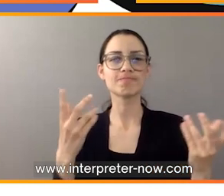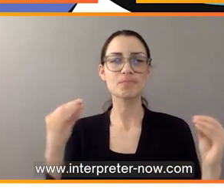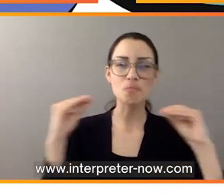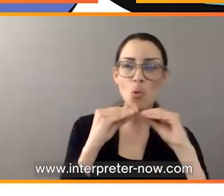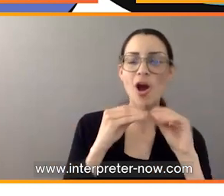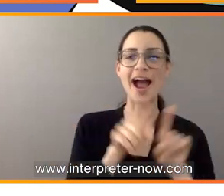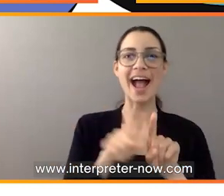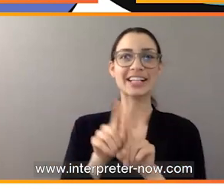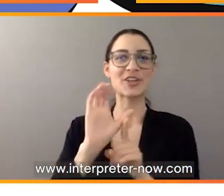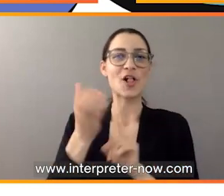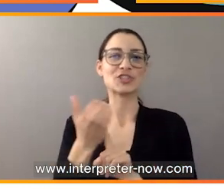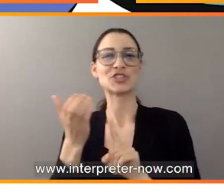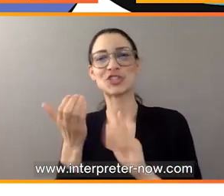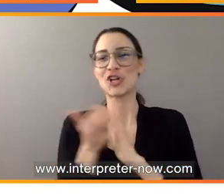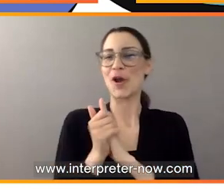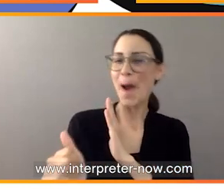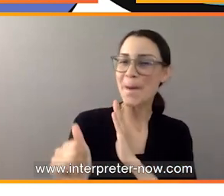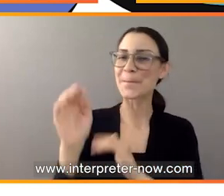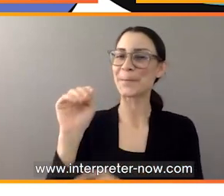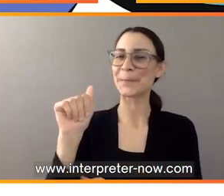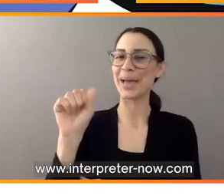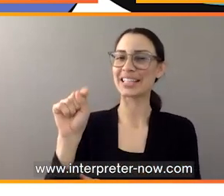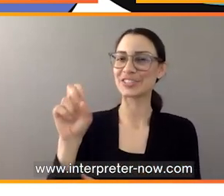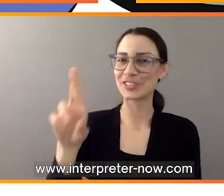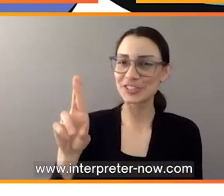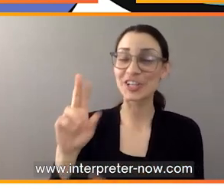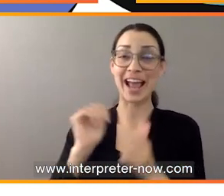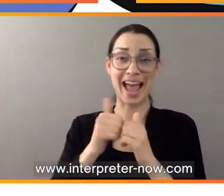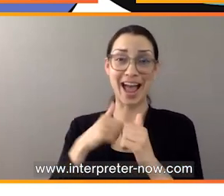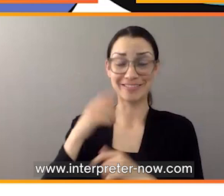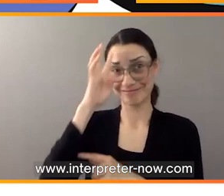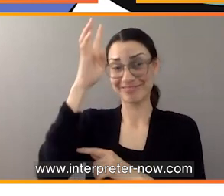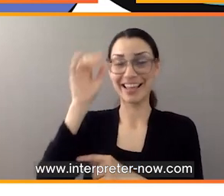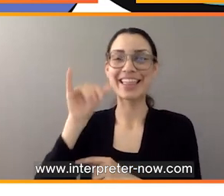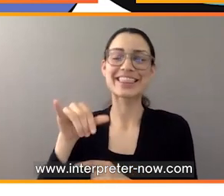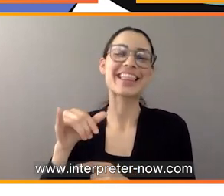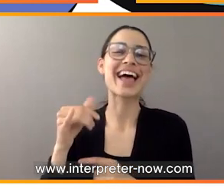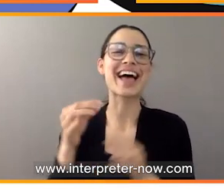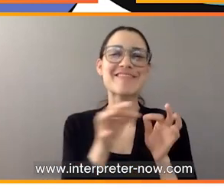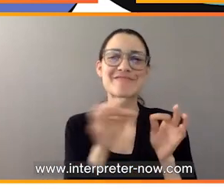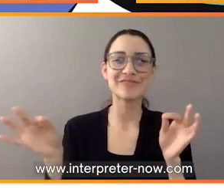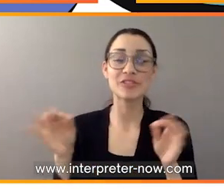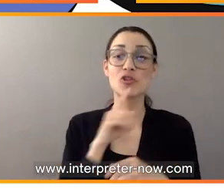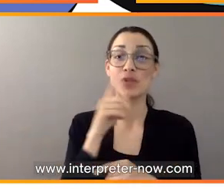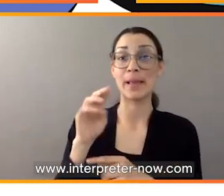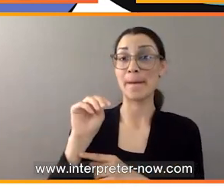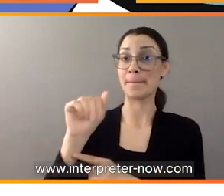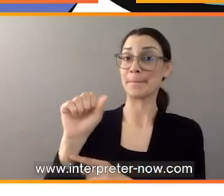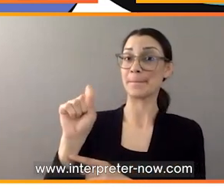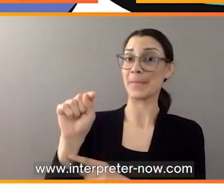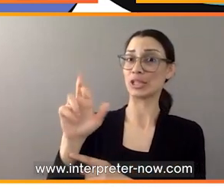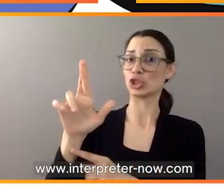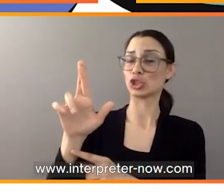you come up with that? Well, if you think about the definition of mastery, it's at least 10,000 hours of, you know, hard work and practice